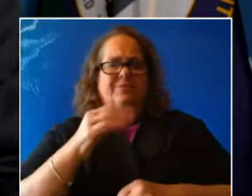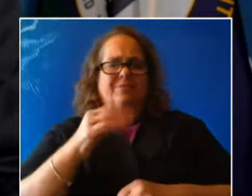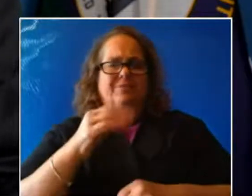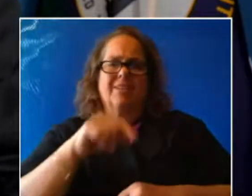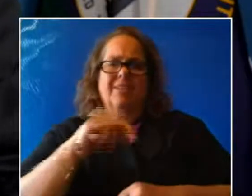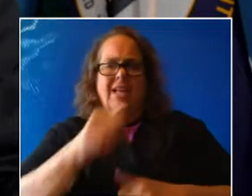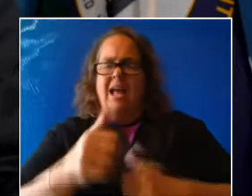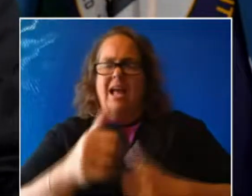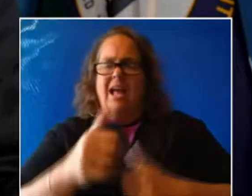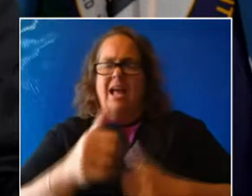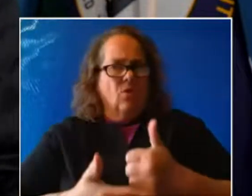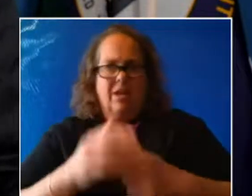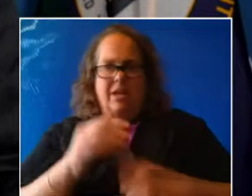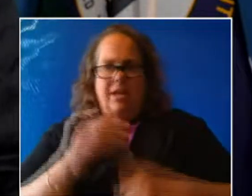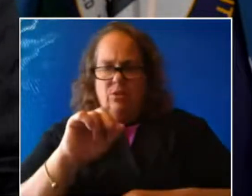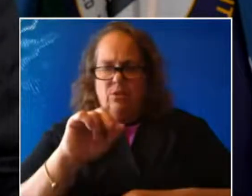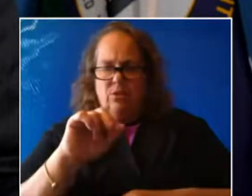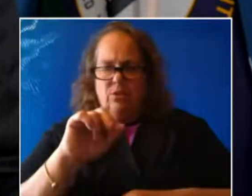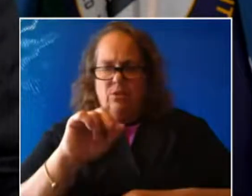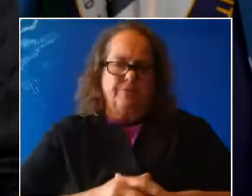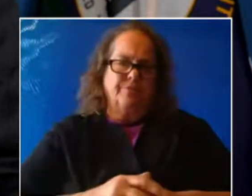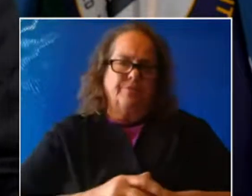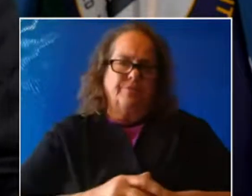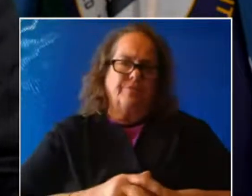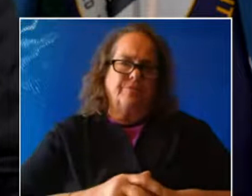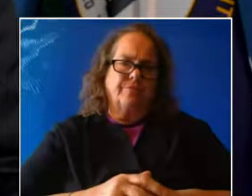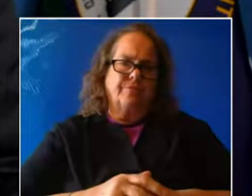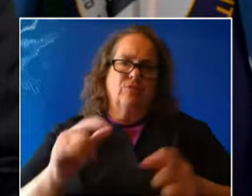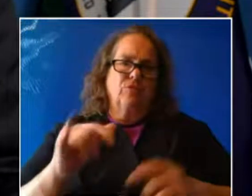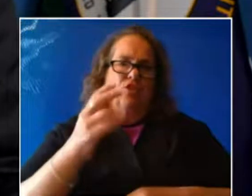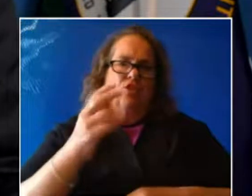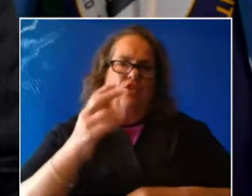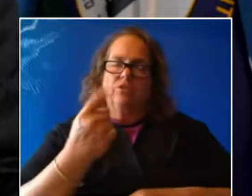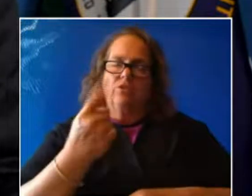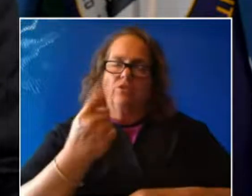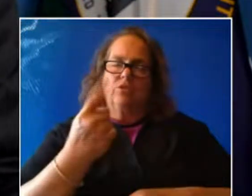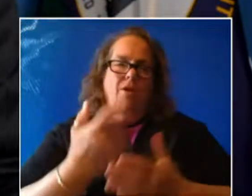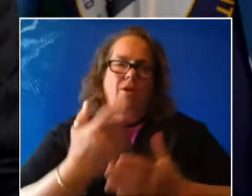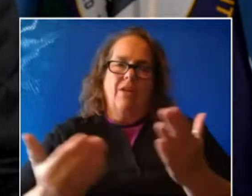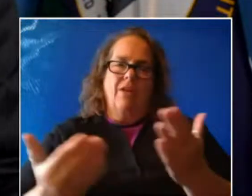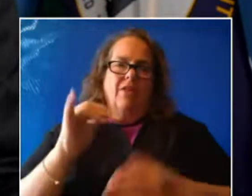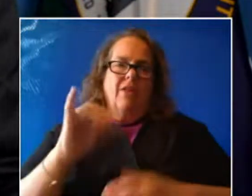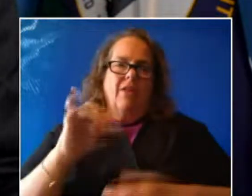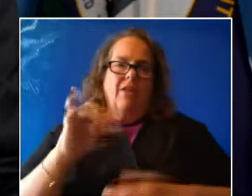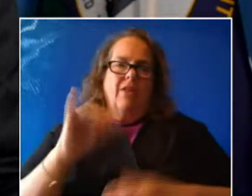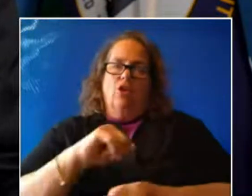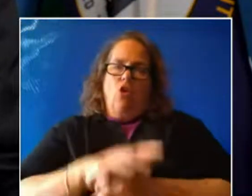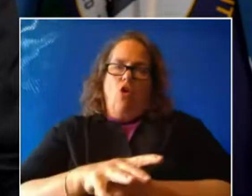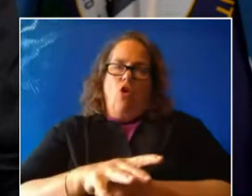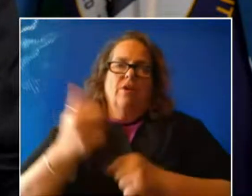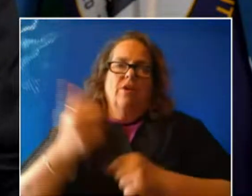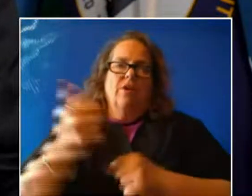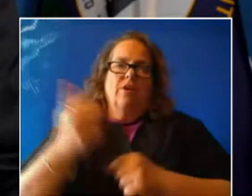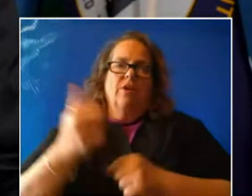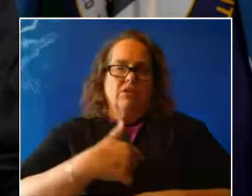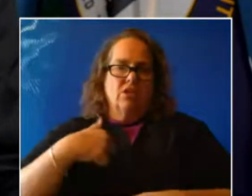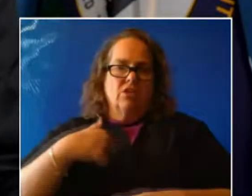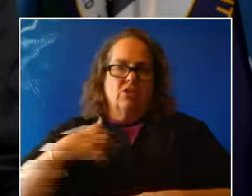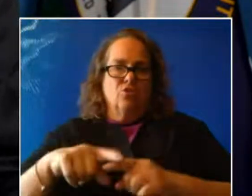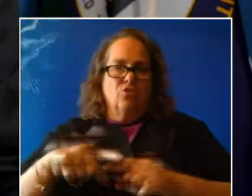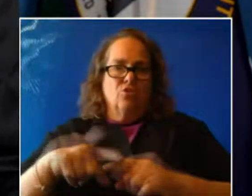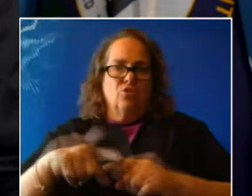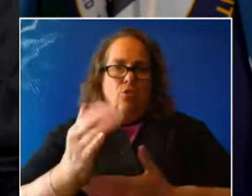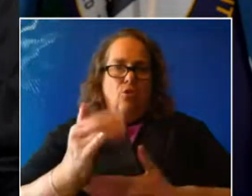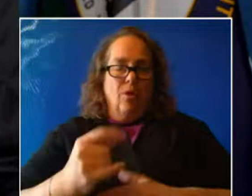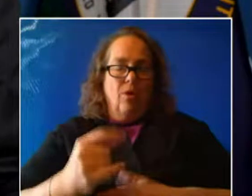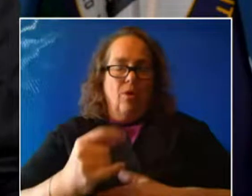all. But it's just one more thing that COVID has thrown at us and one more difficulty. Getting through a pandemic's not supposed to be easy,